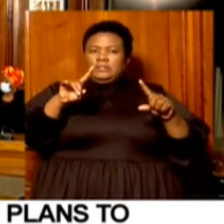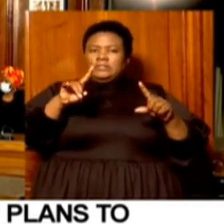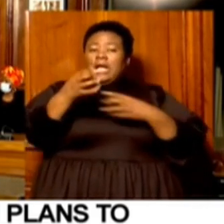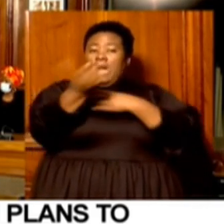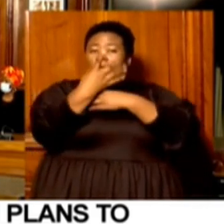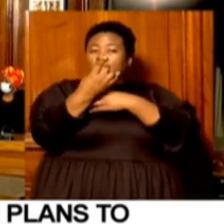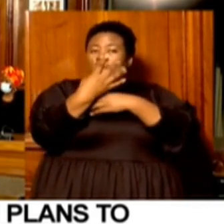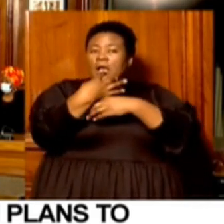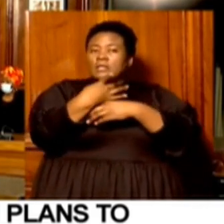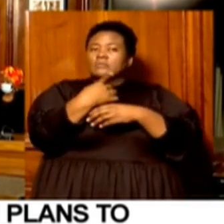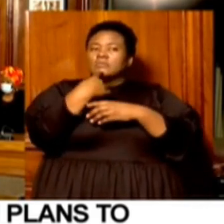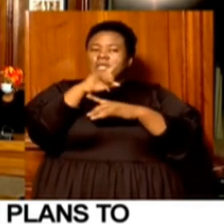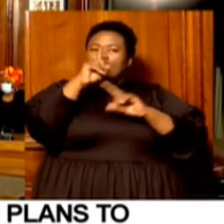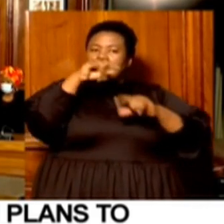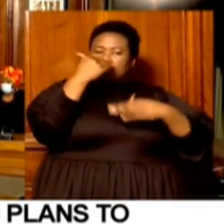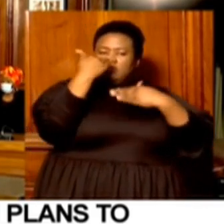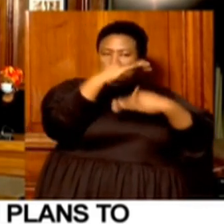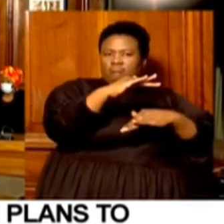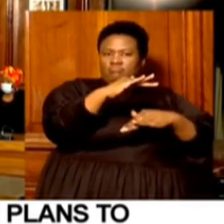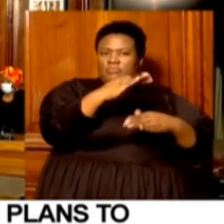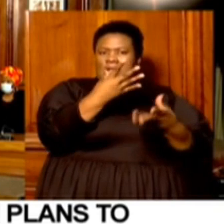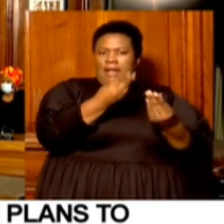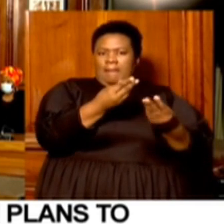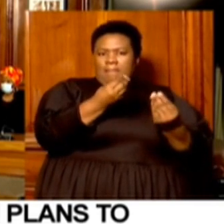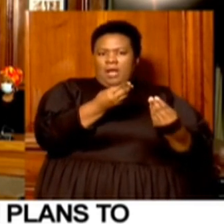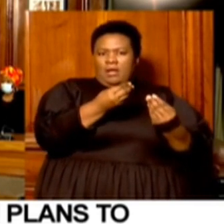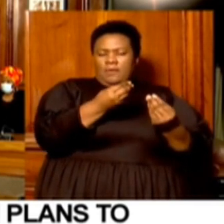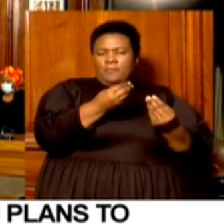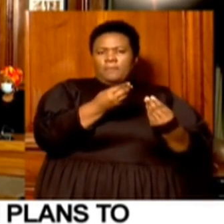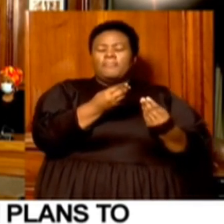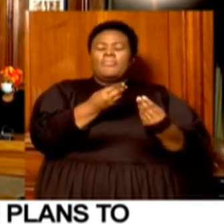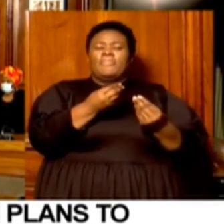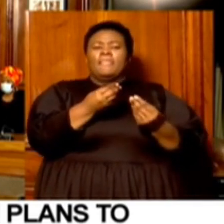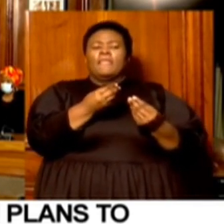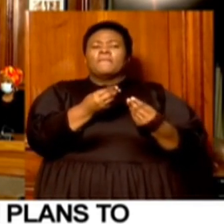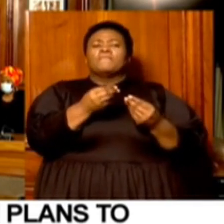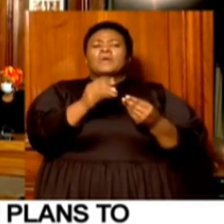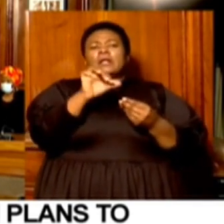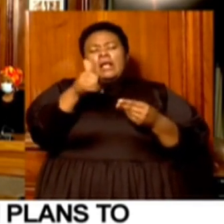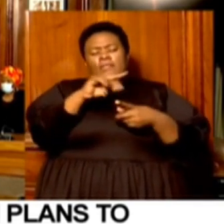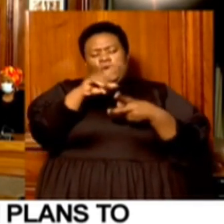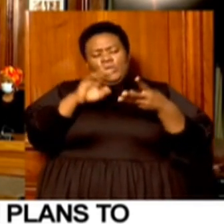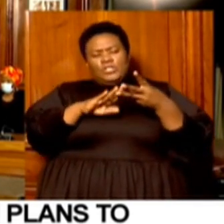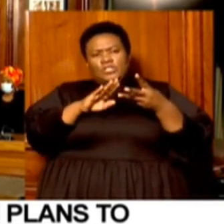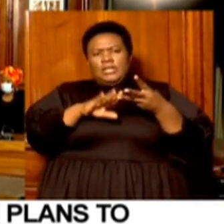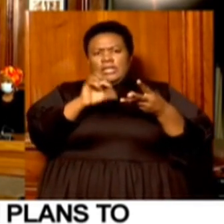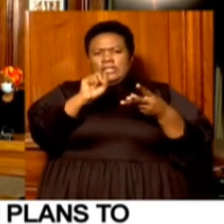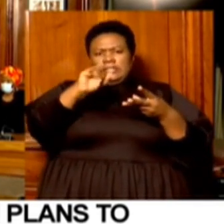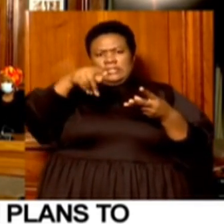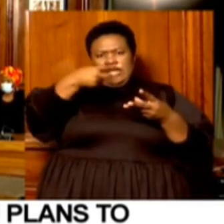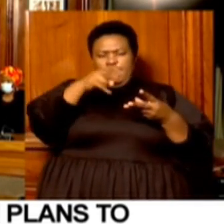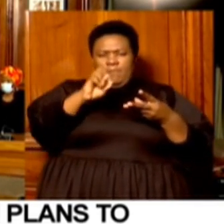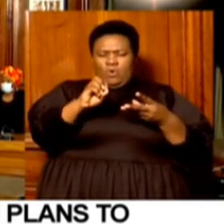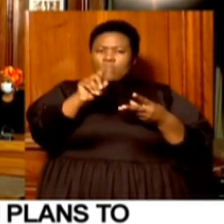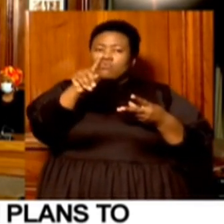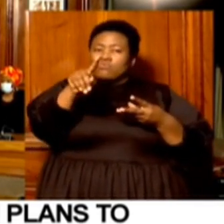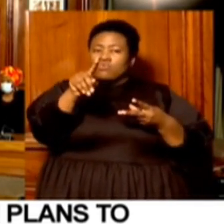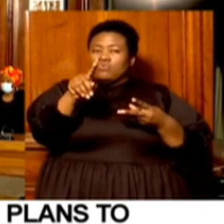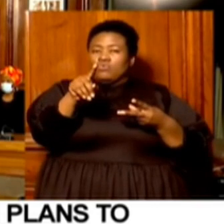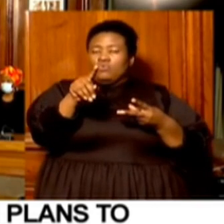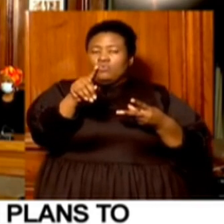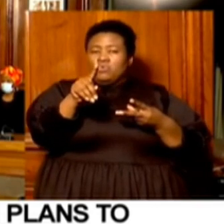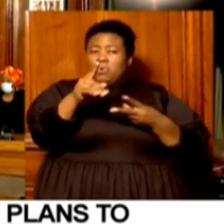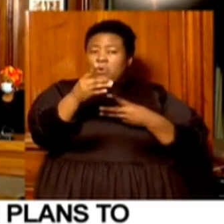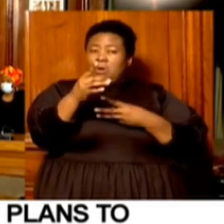allowed? Related to that is a question from Sipho Stirman from the SABC. Did you get any considered